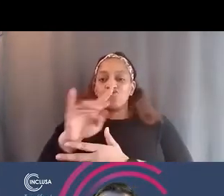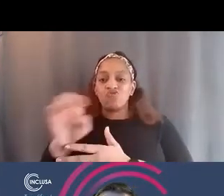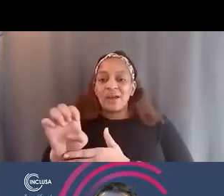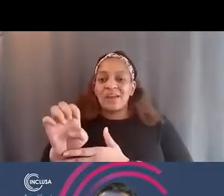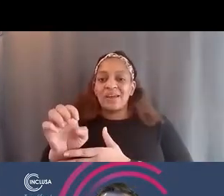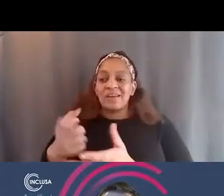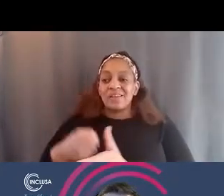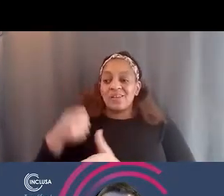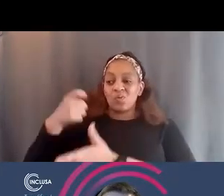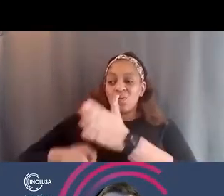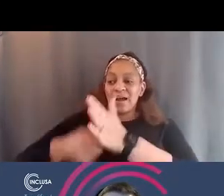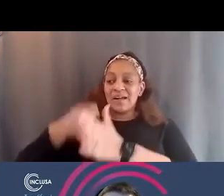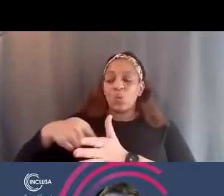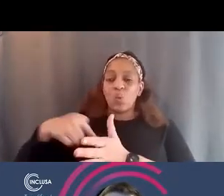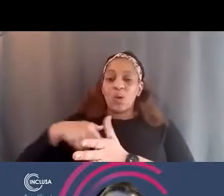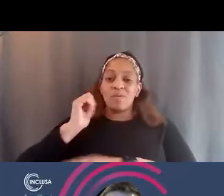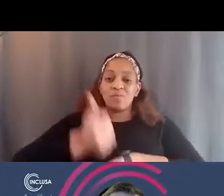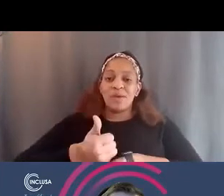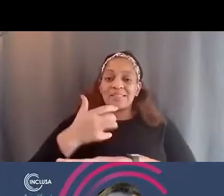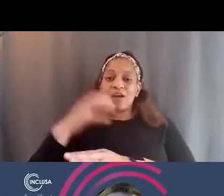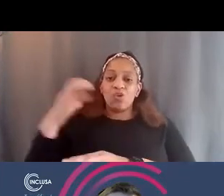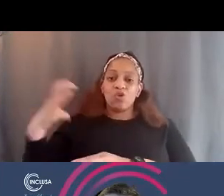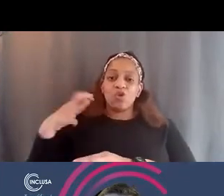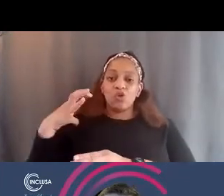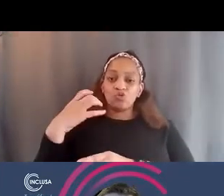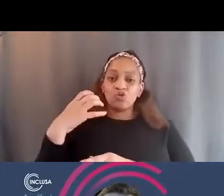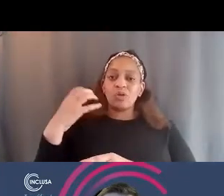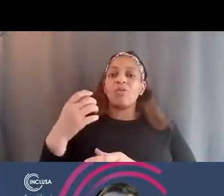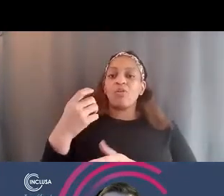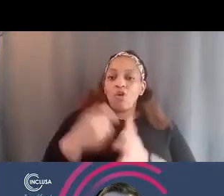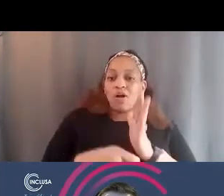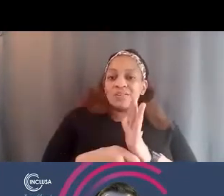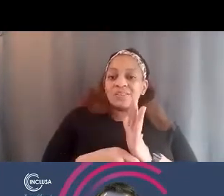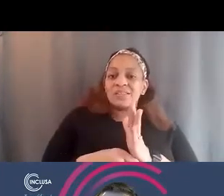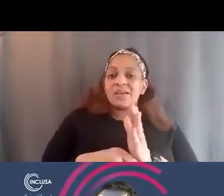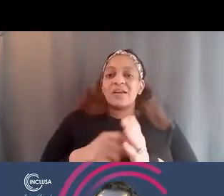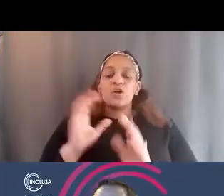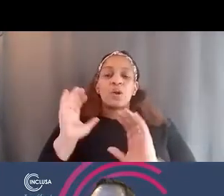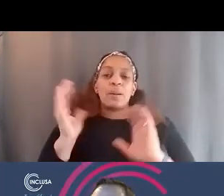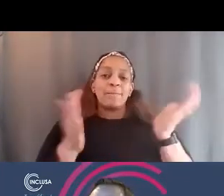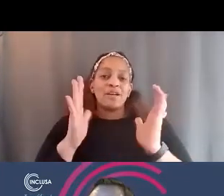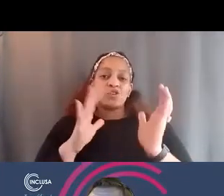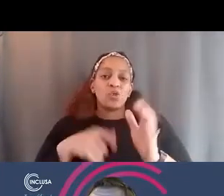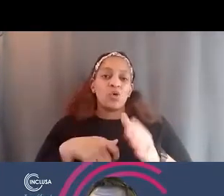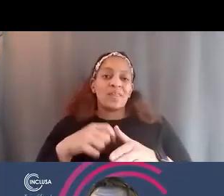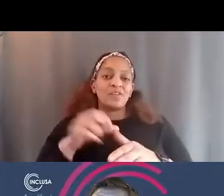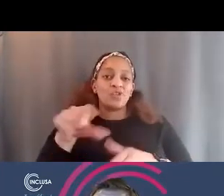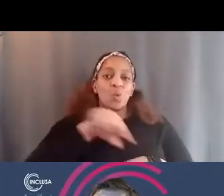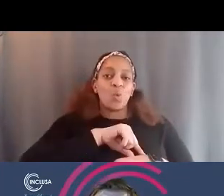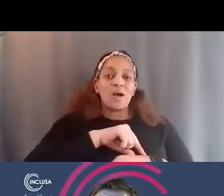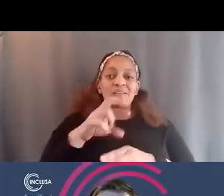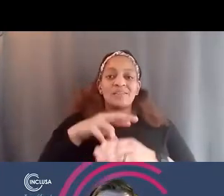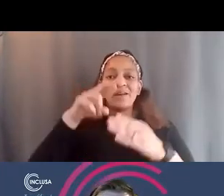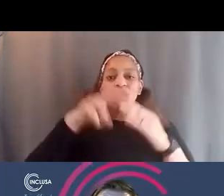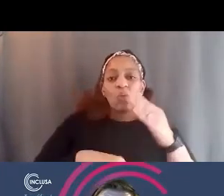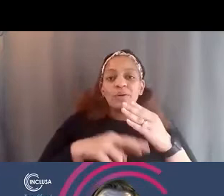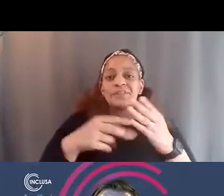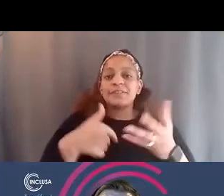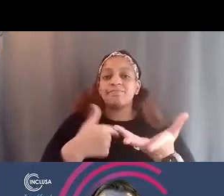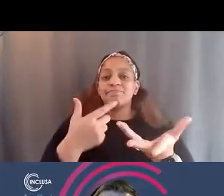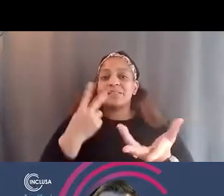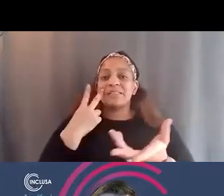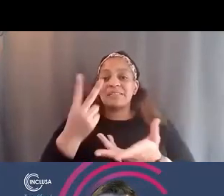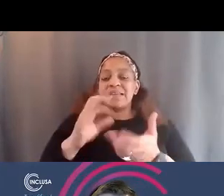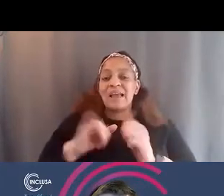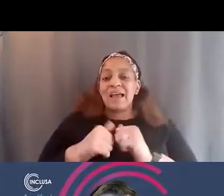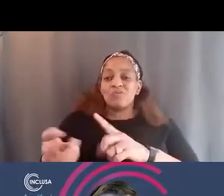base our coaching costs off of, based on the quality of outcomes and being able to recruit really high quality supported